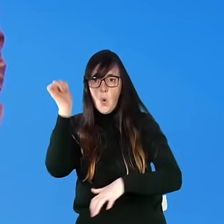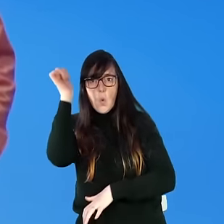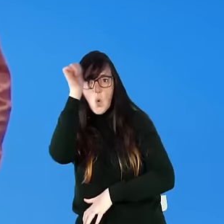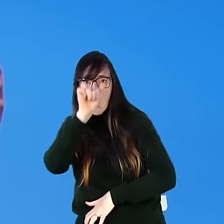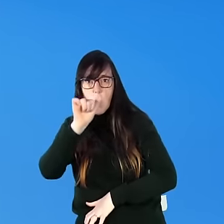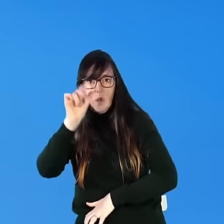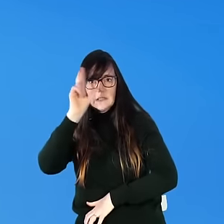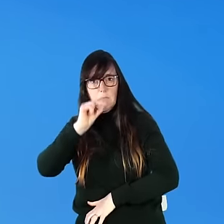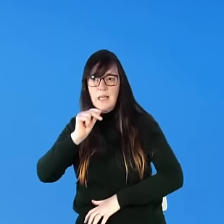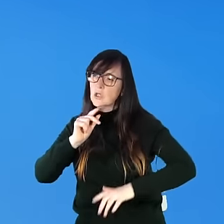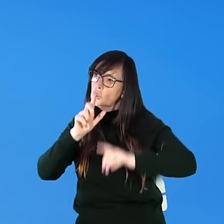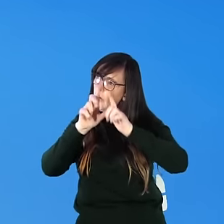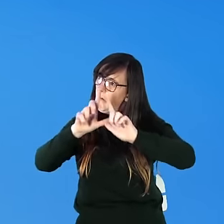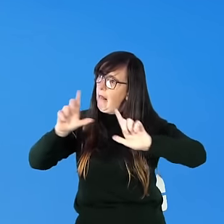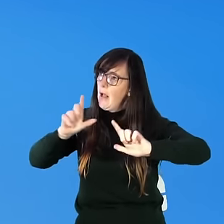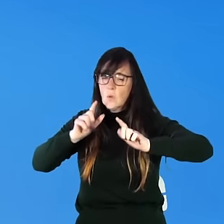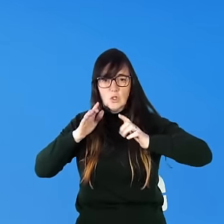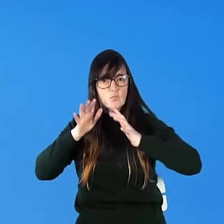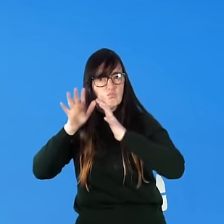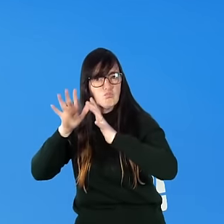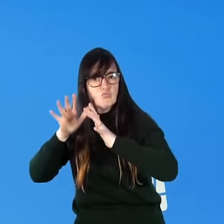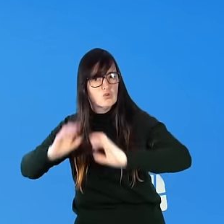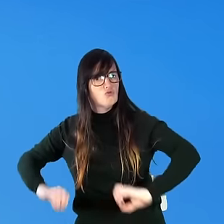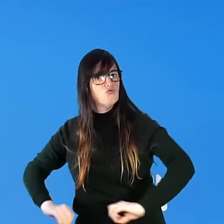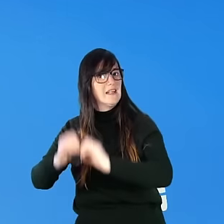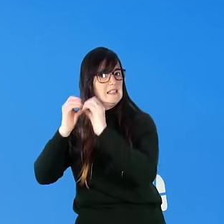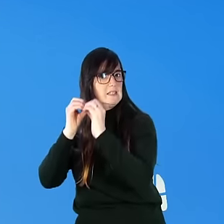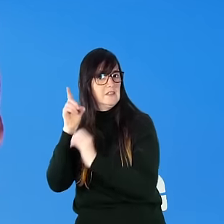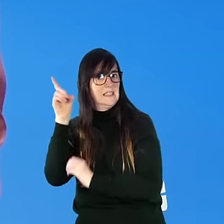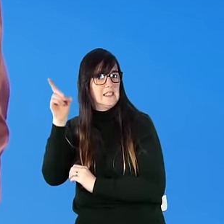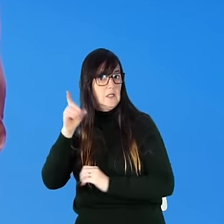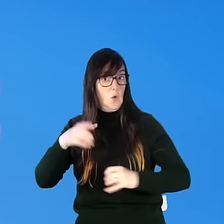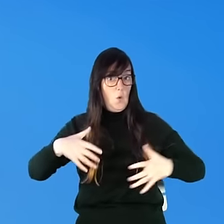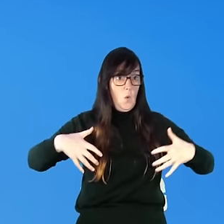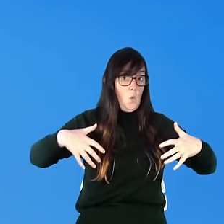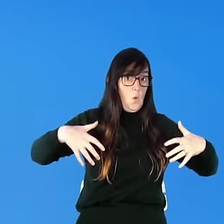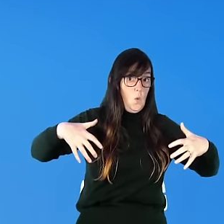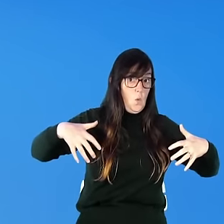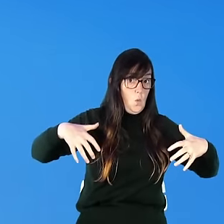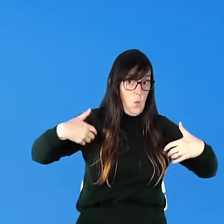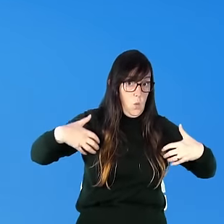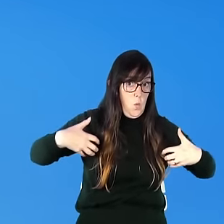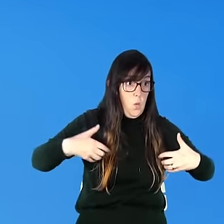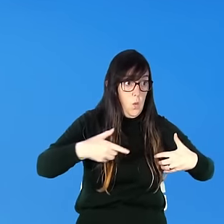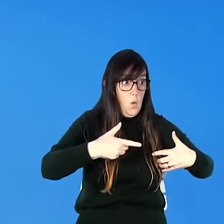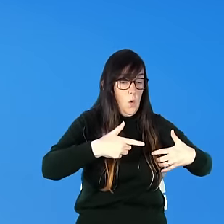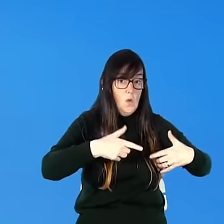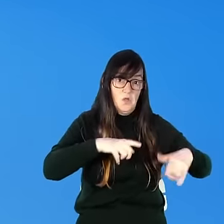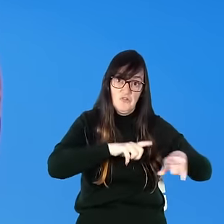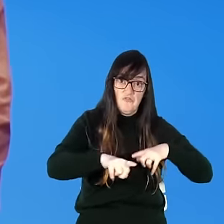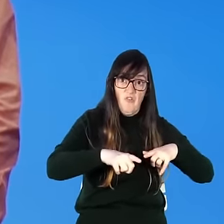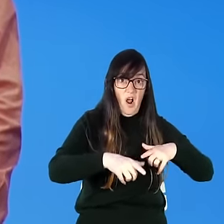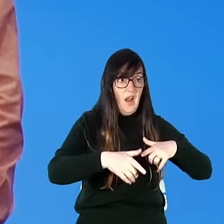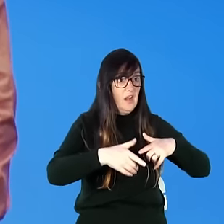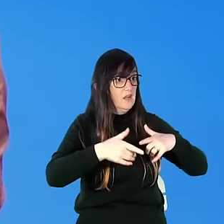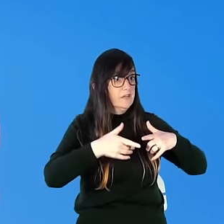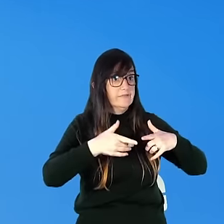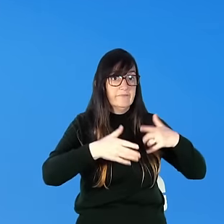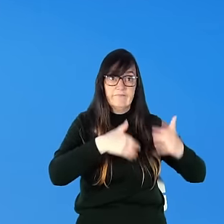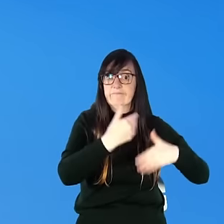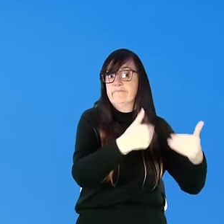surely part of it. While chimpanzees tonight are trying to survive in what's left of